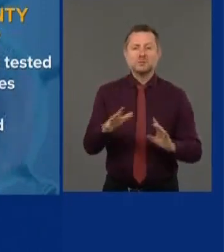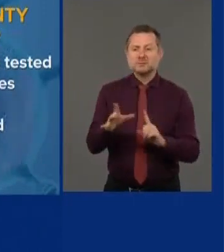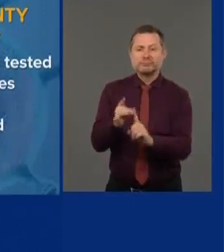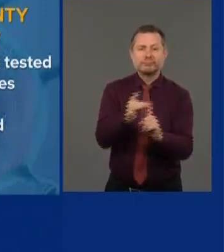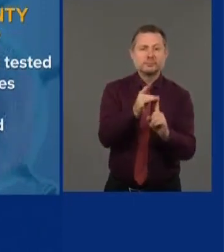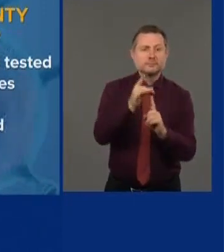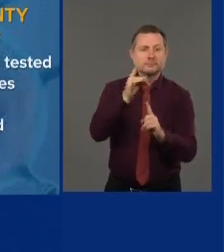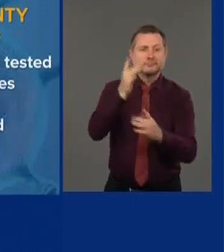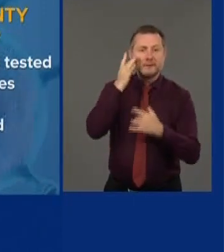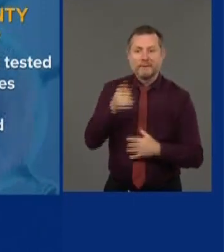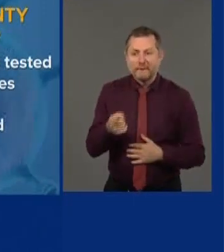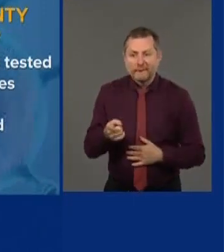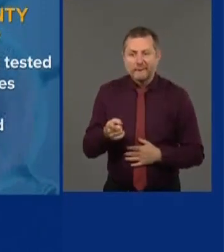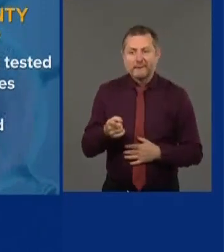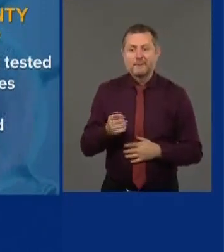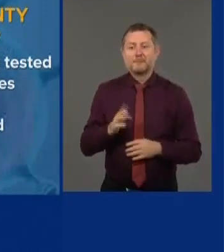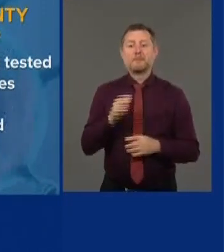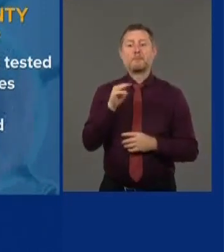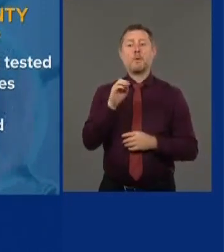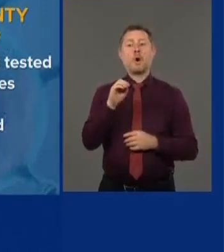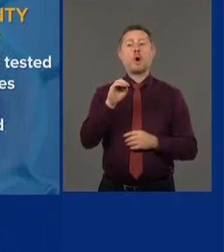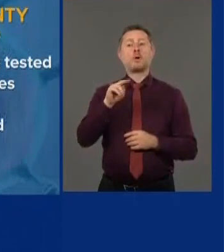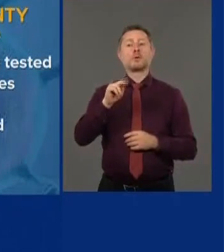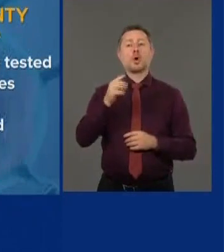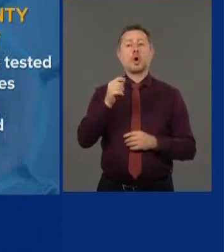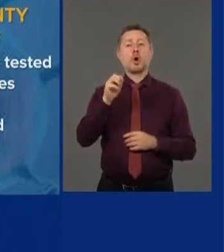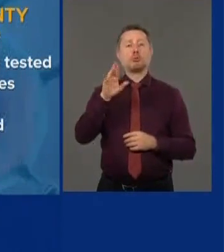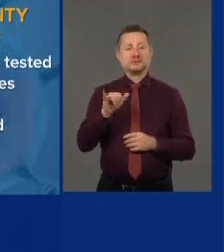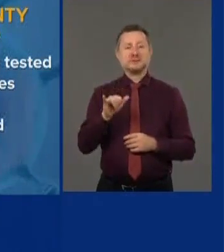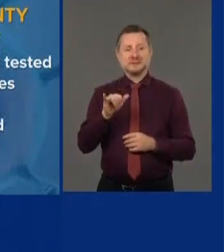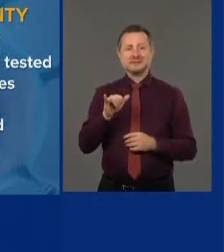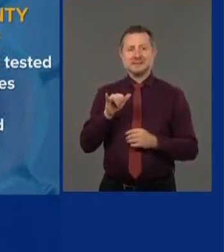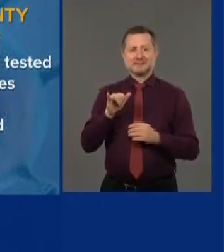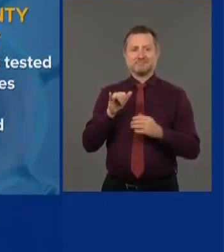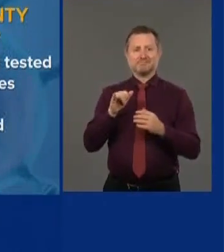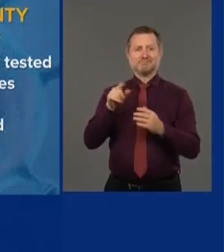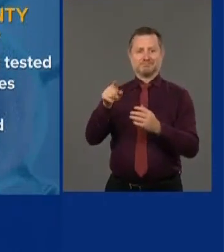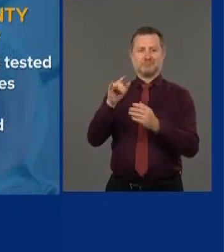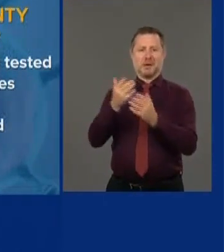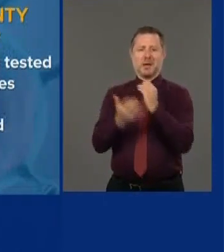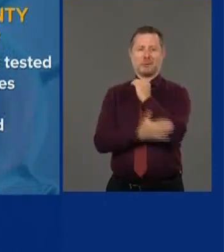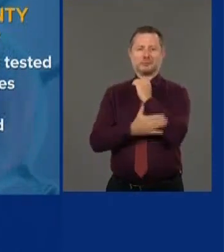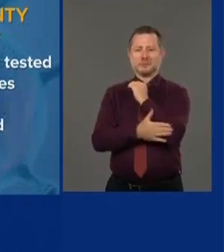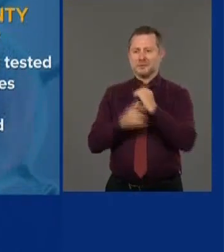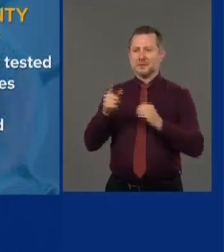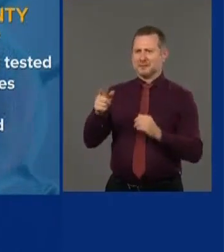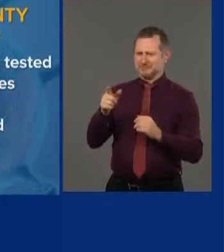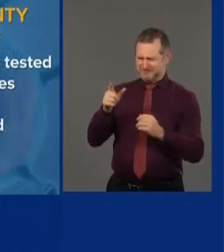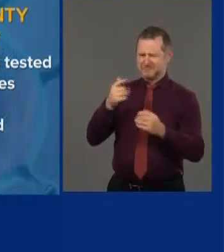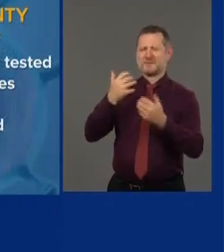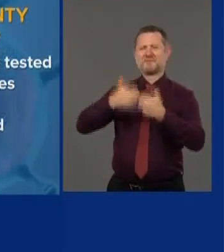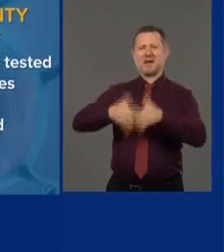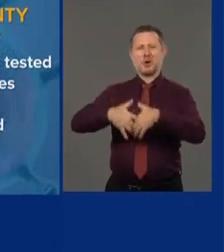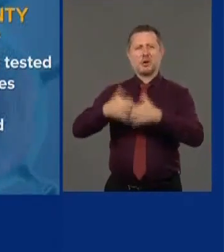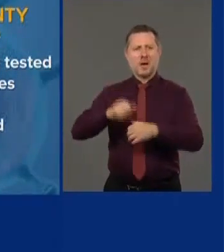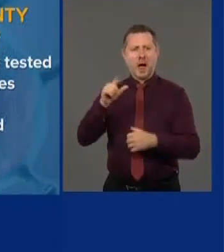in Montgomery, 500 employees, 74 positives. Washington County, a slate